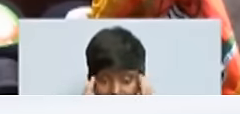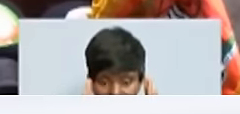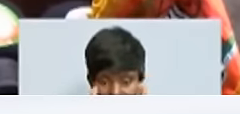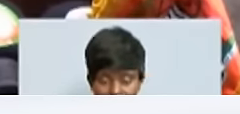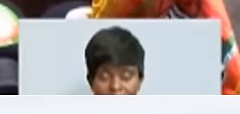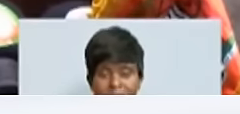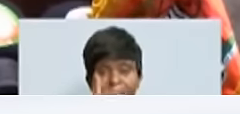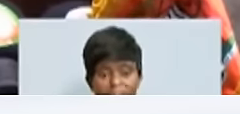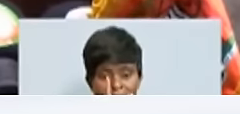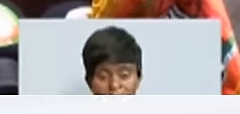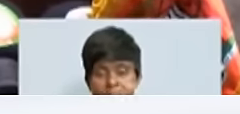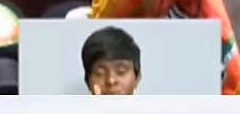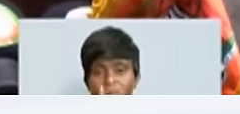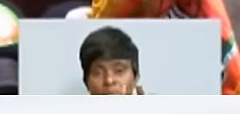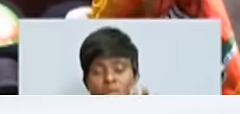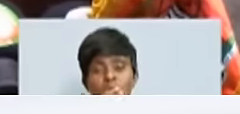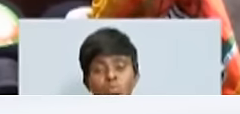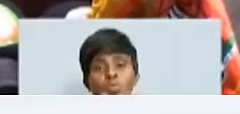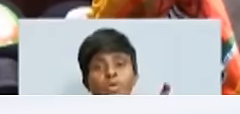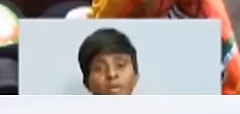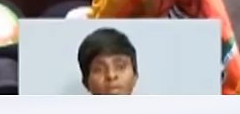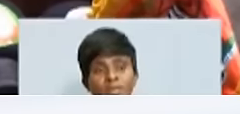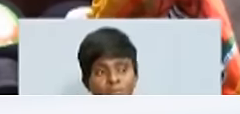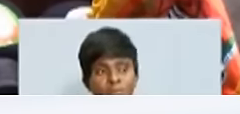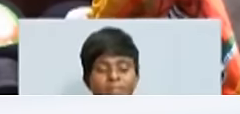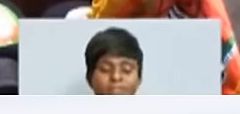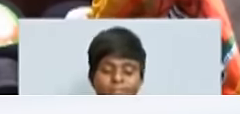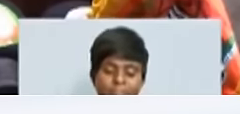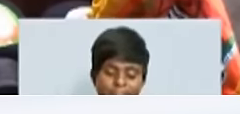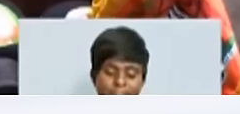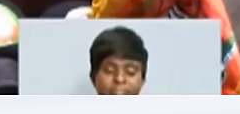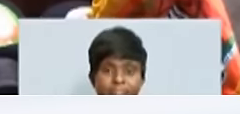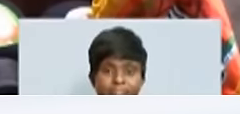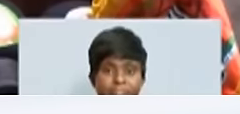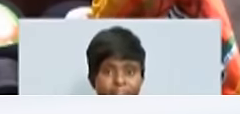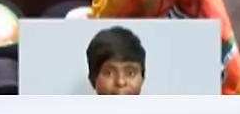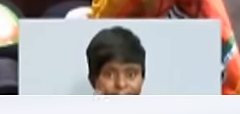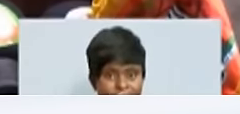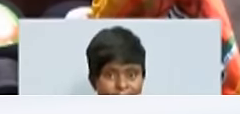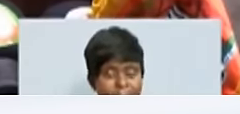to upholding the tenets of good governance and integrity. Our resolve